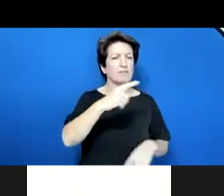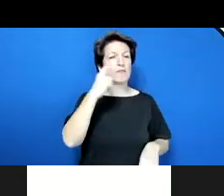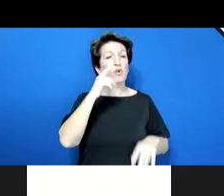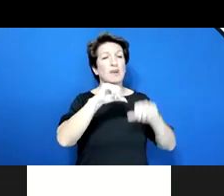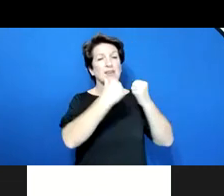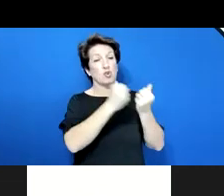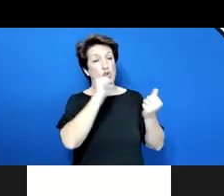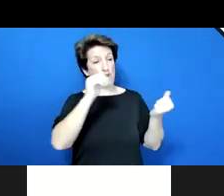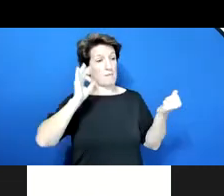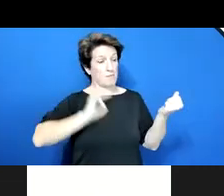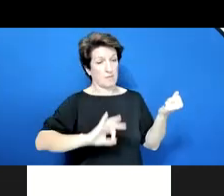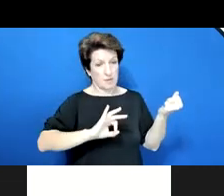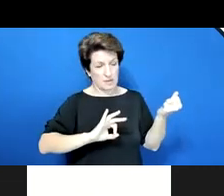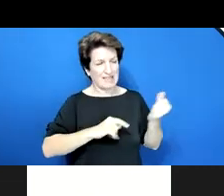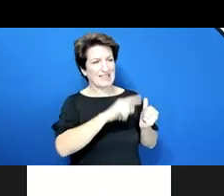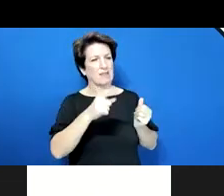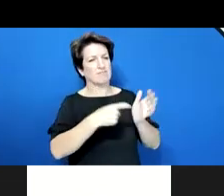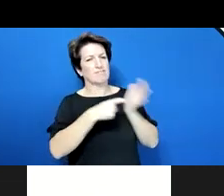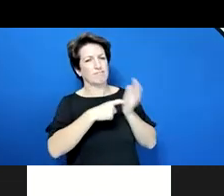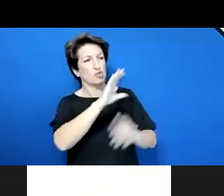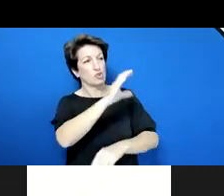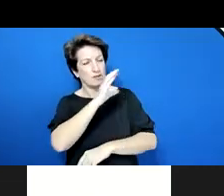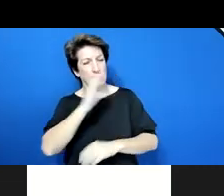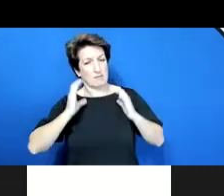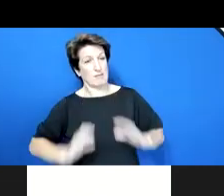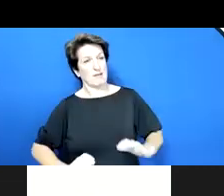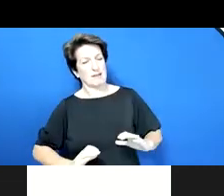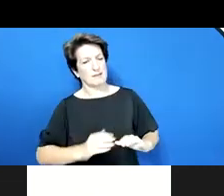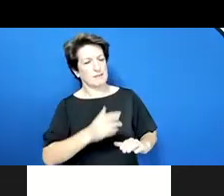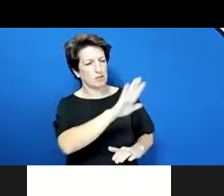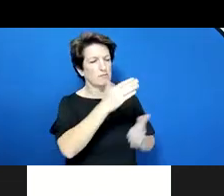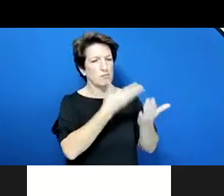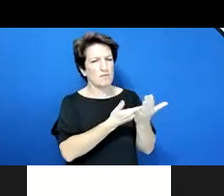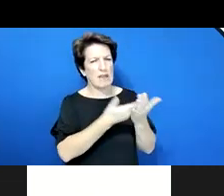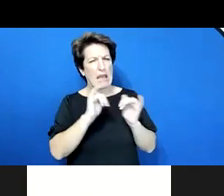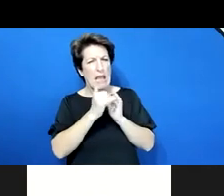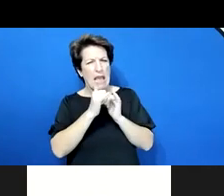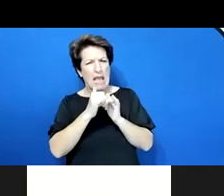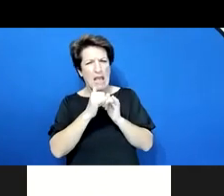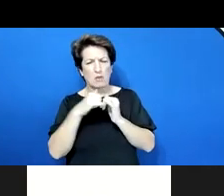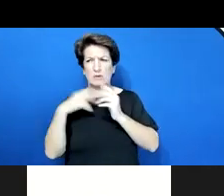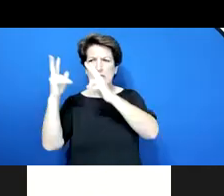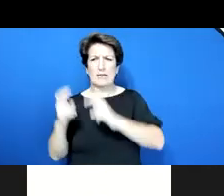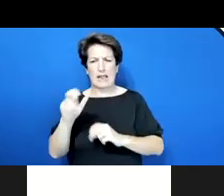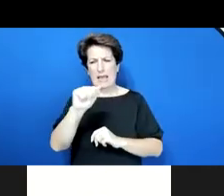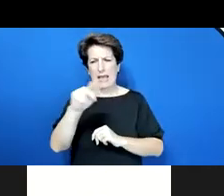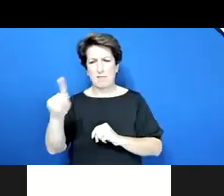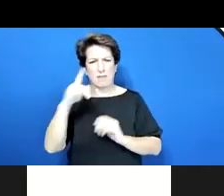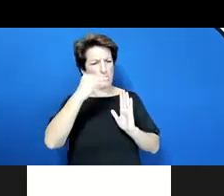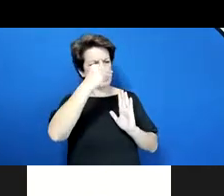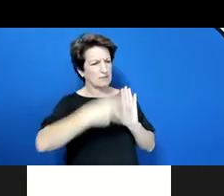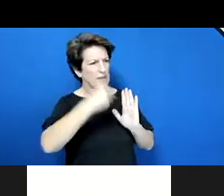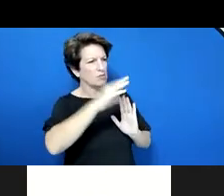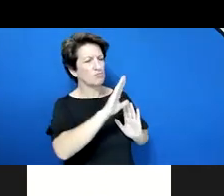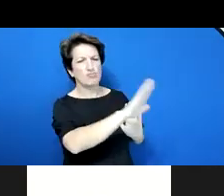proof of vaccines from clients, how do we access the business scanning QR code app to access records that QR code links